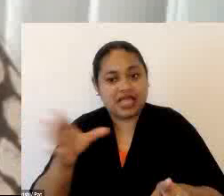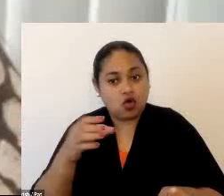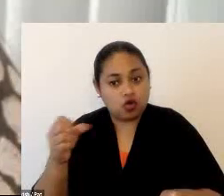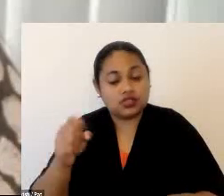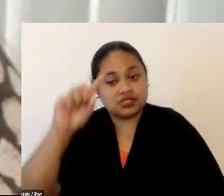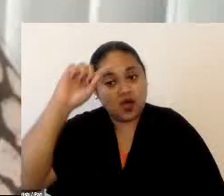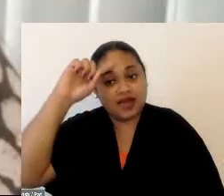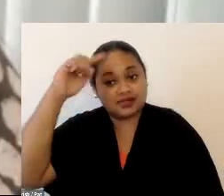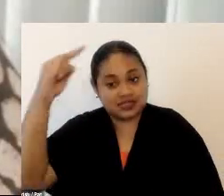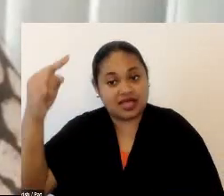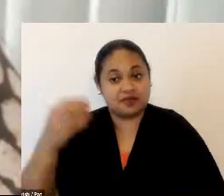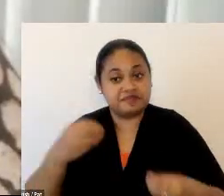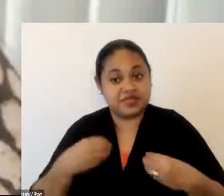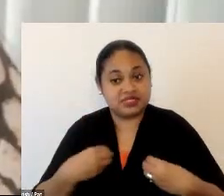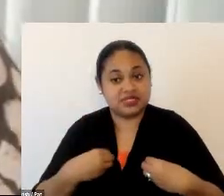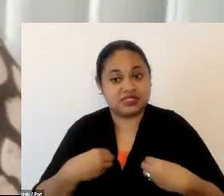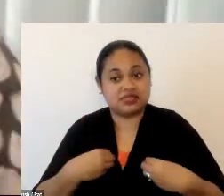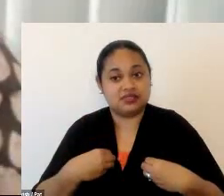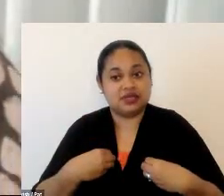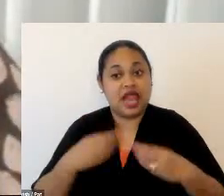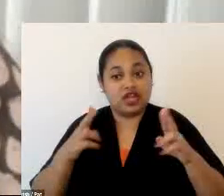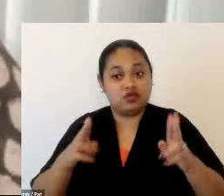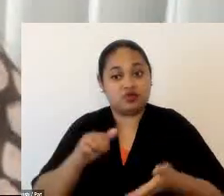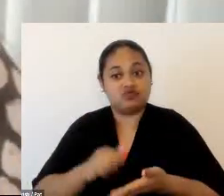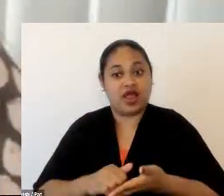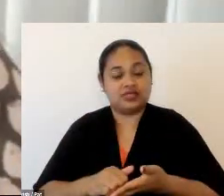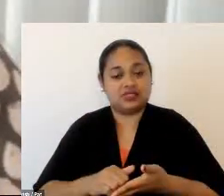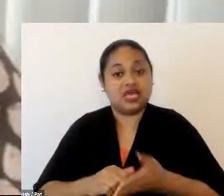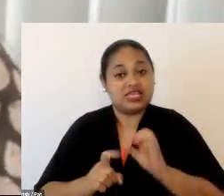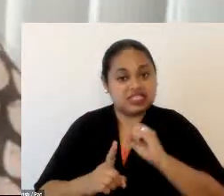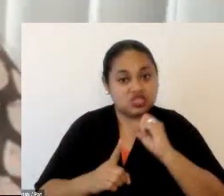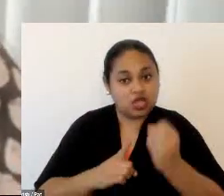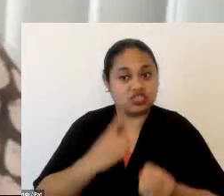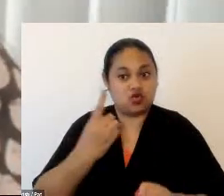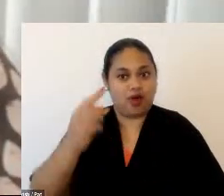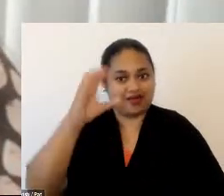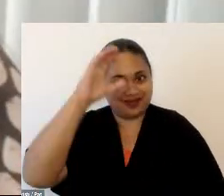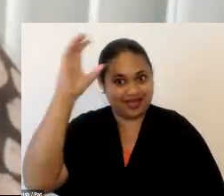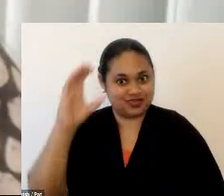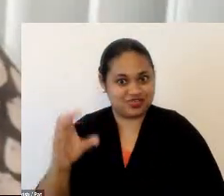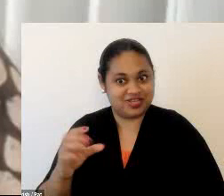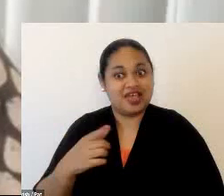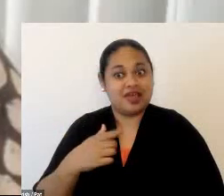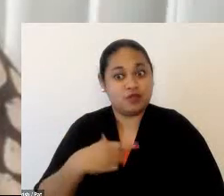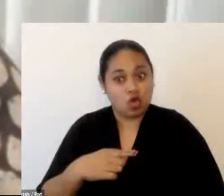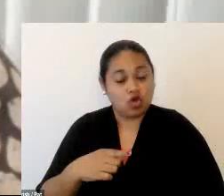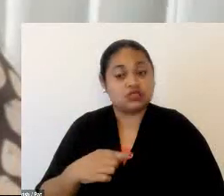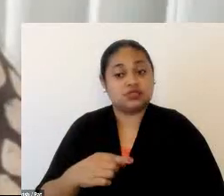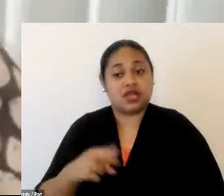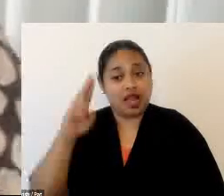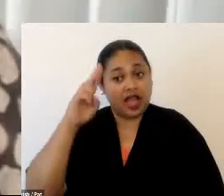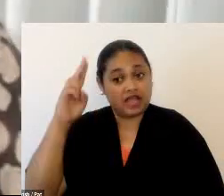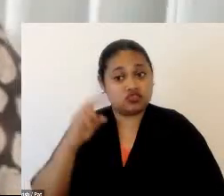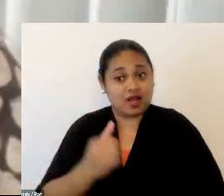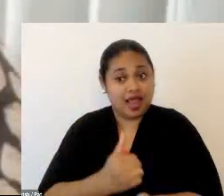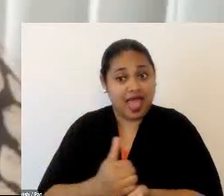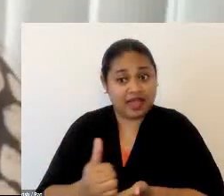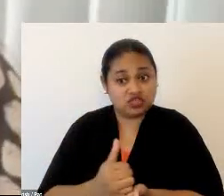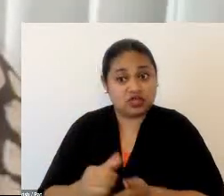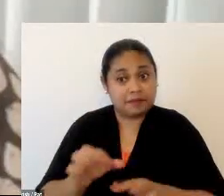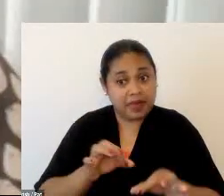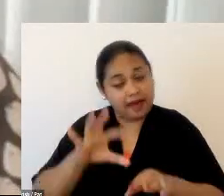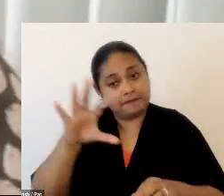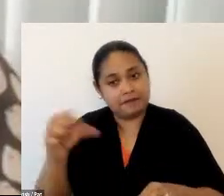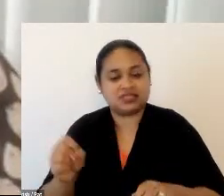human rights situation in a country, because again, the national, you know, the national action plans needs to be contextualized according to the